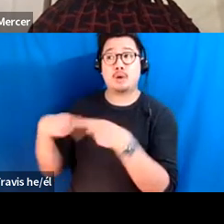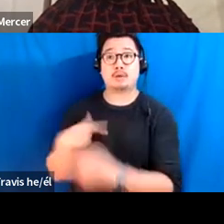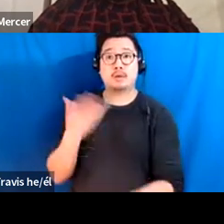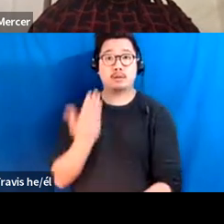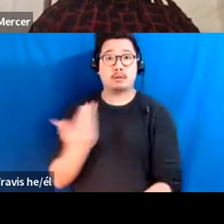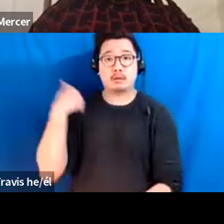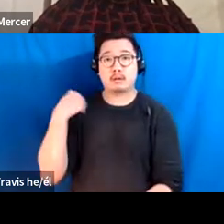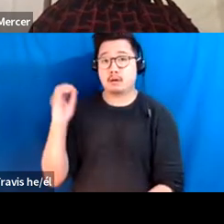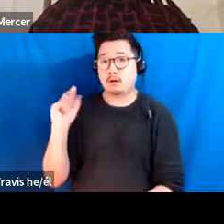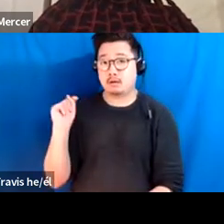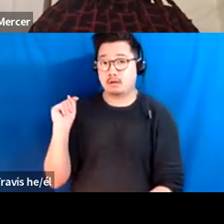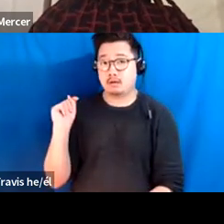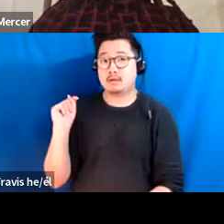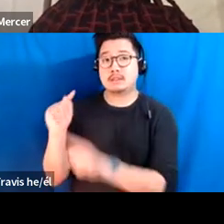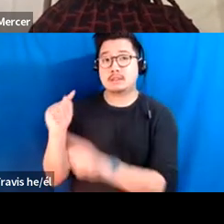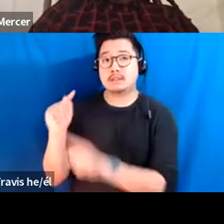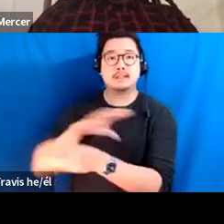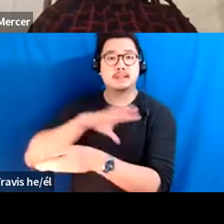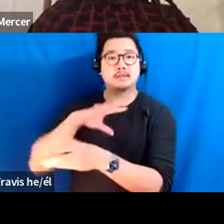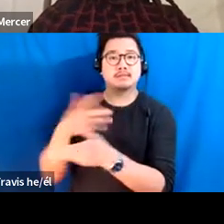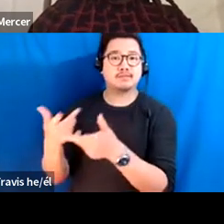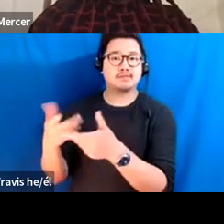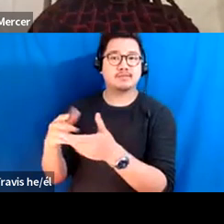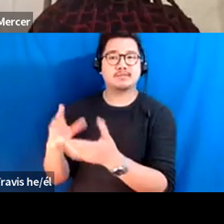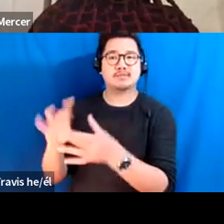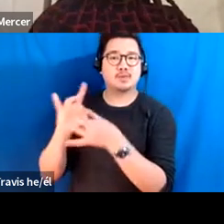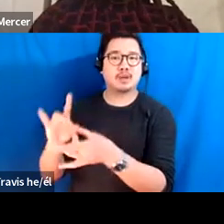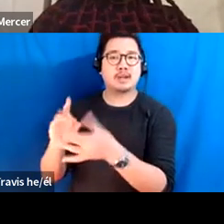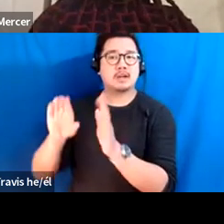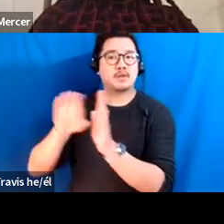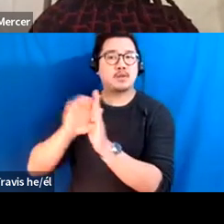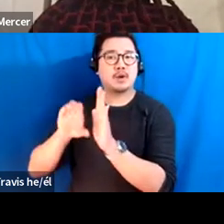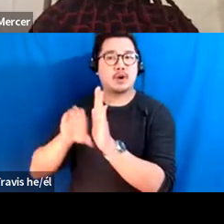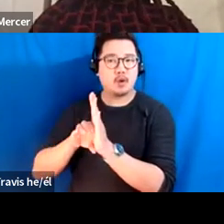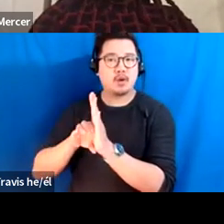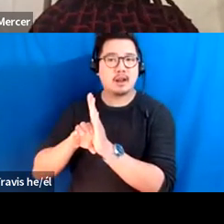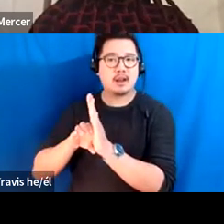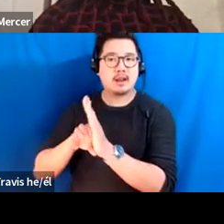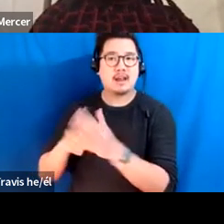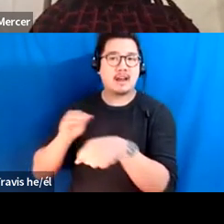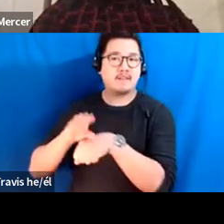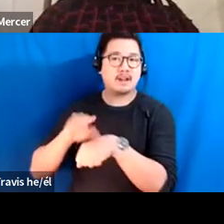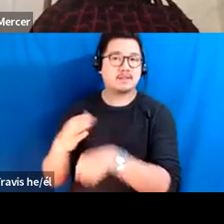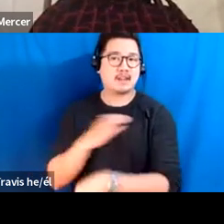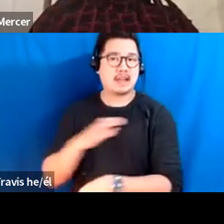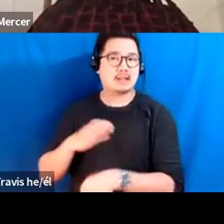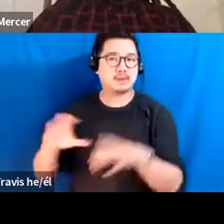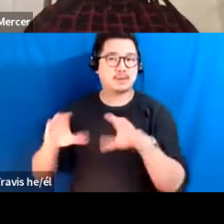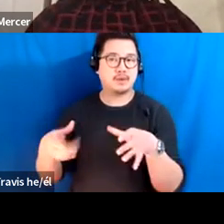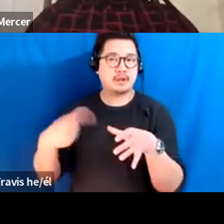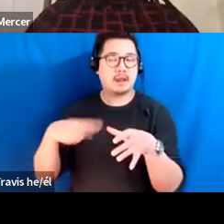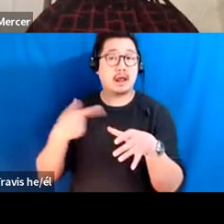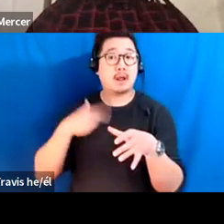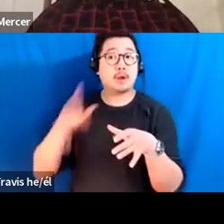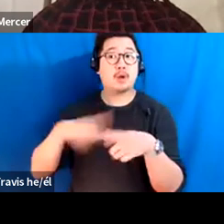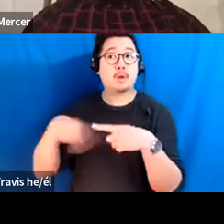october is the engagement with the code of conduct advisory council i know that when they they